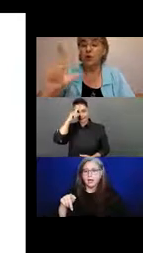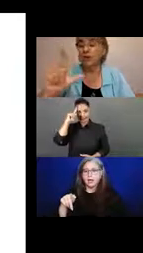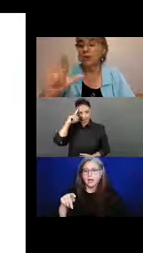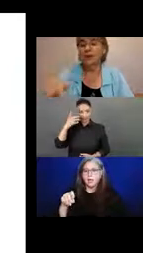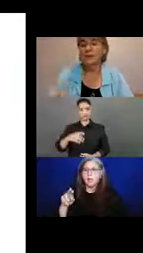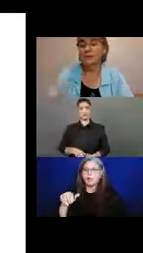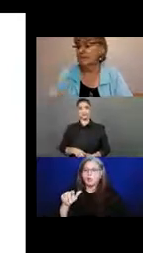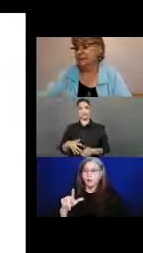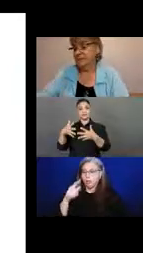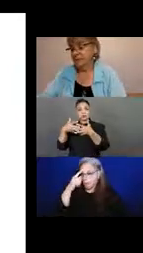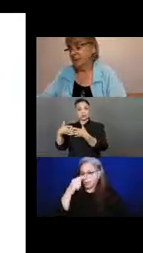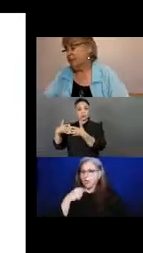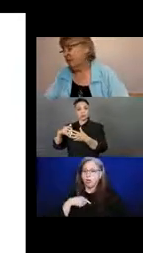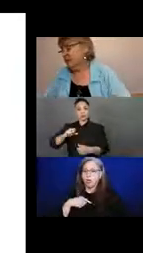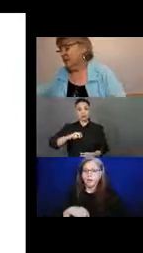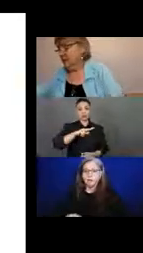Portugal.